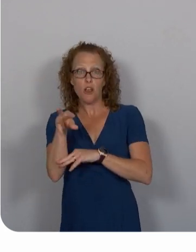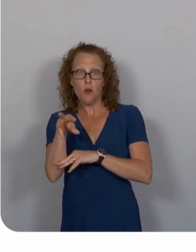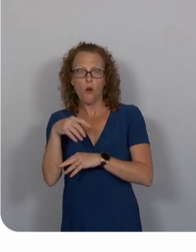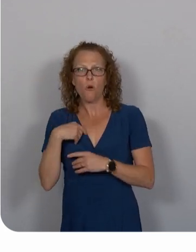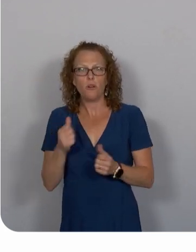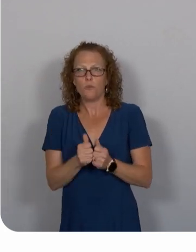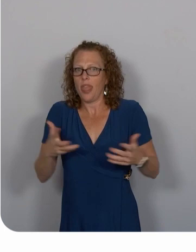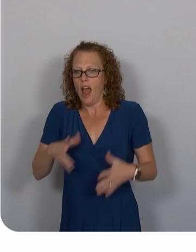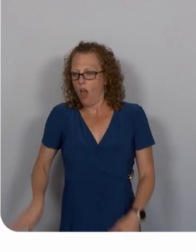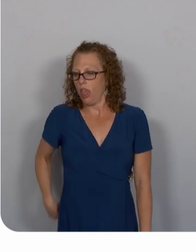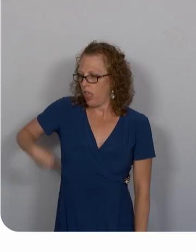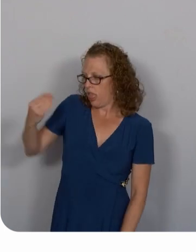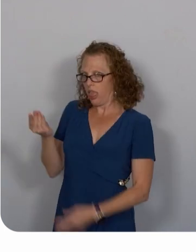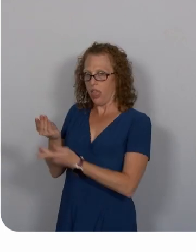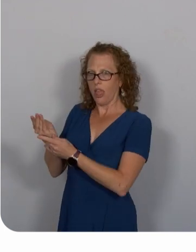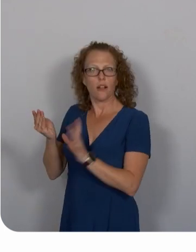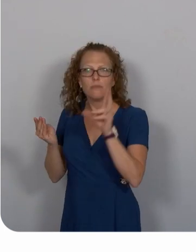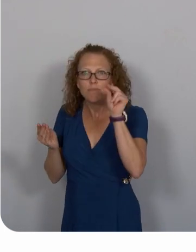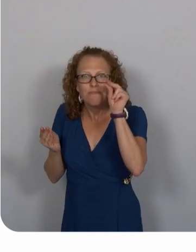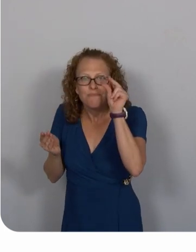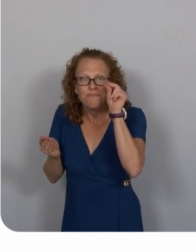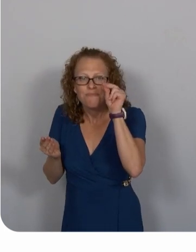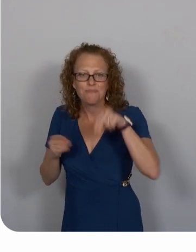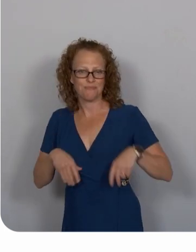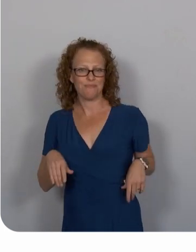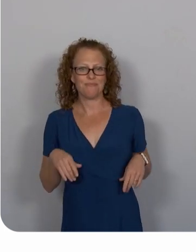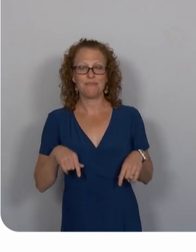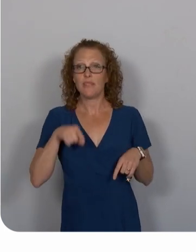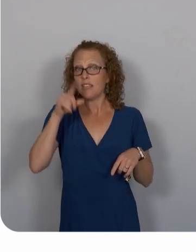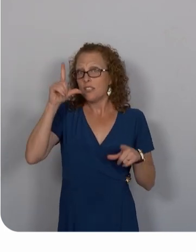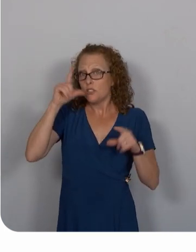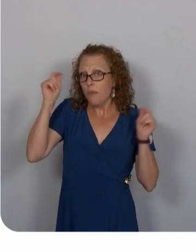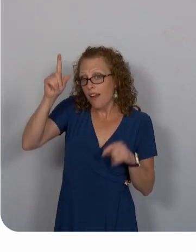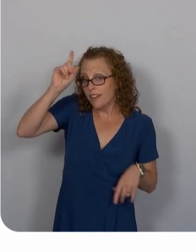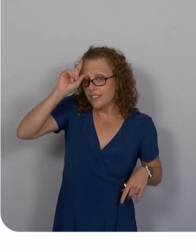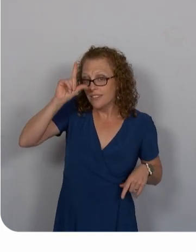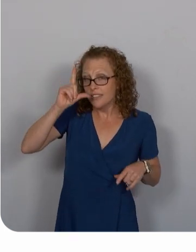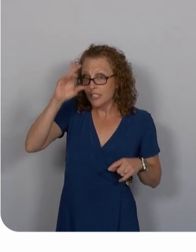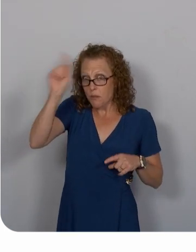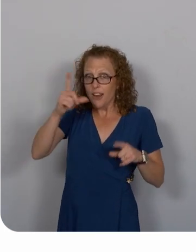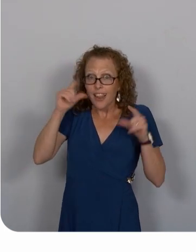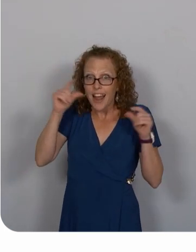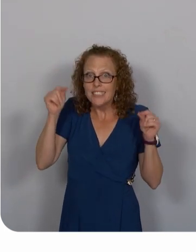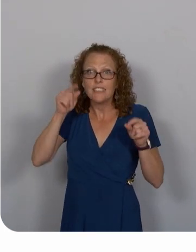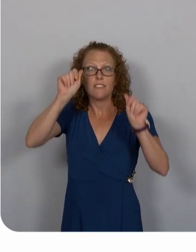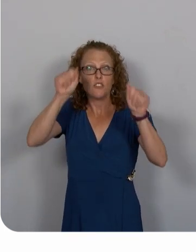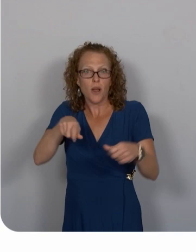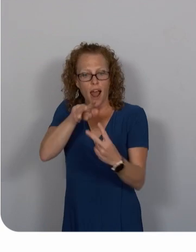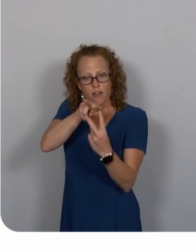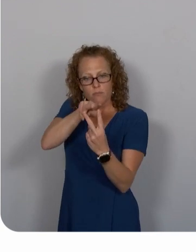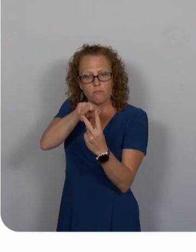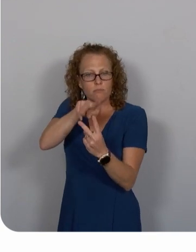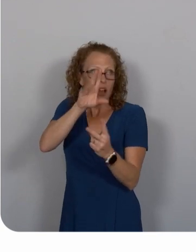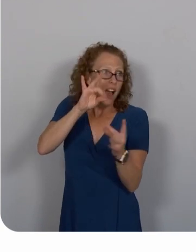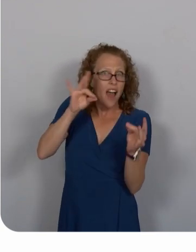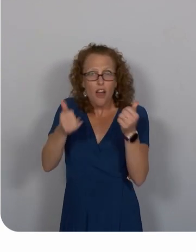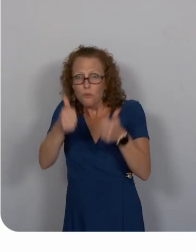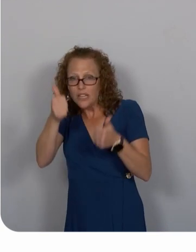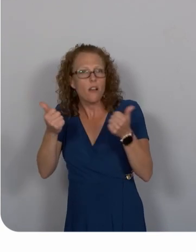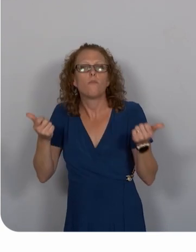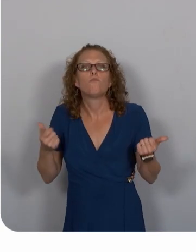phone. With smart glasses, you no longer have to choose between capturing the moment or